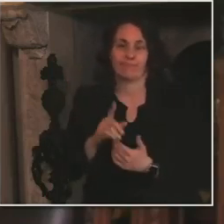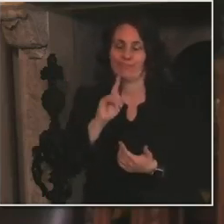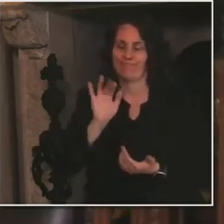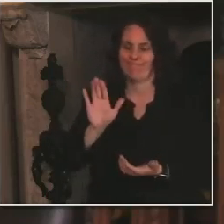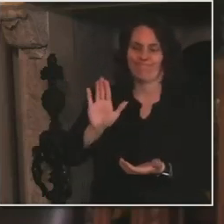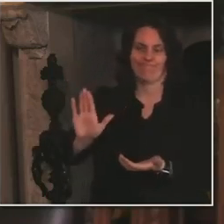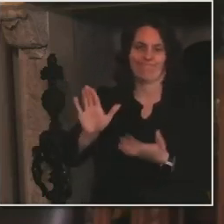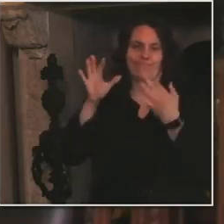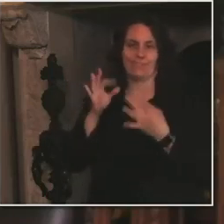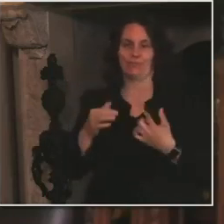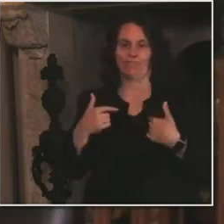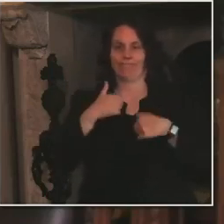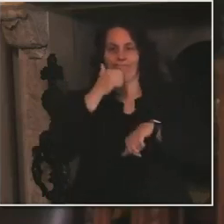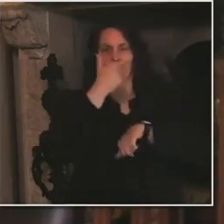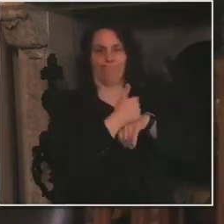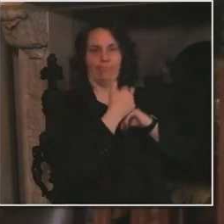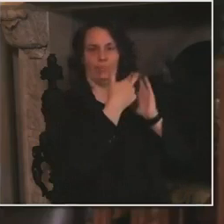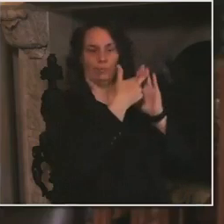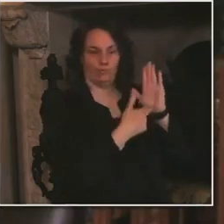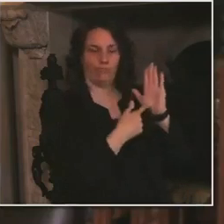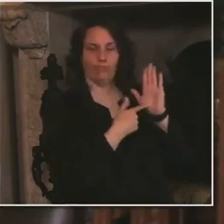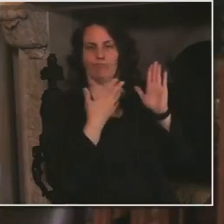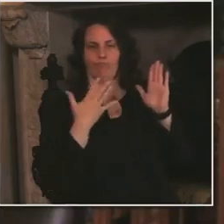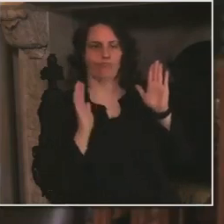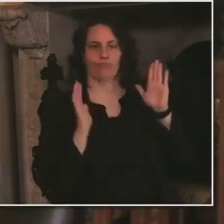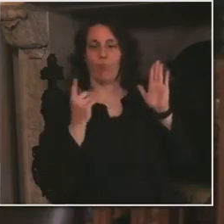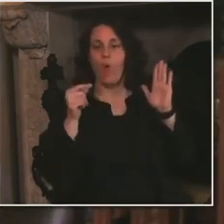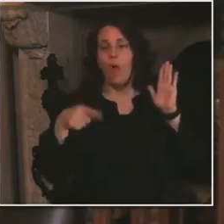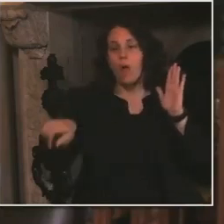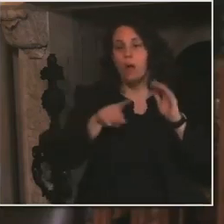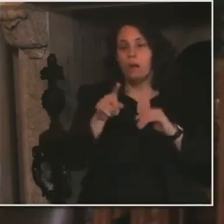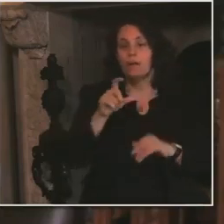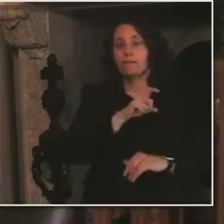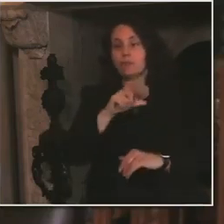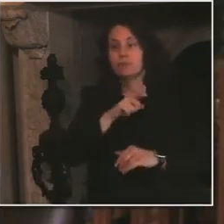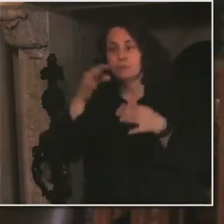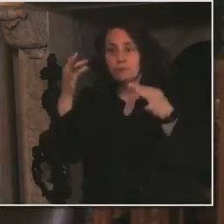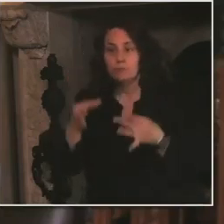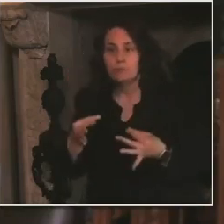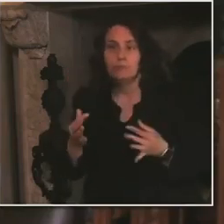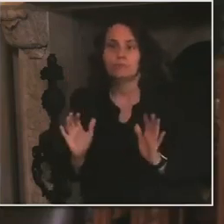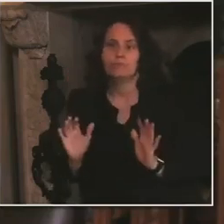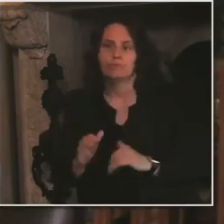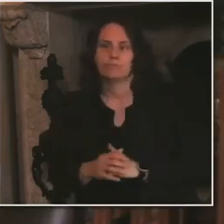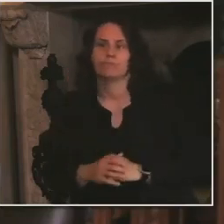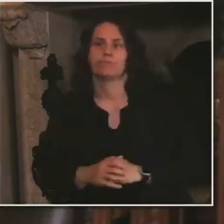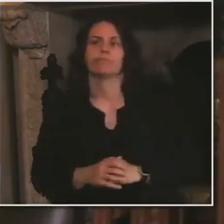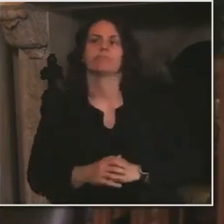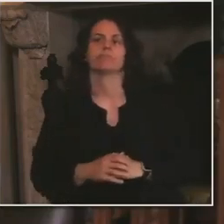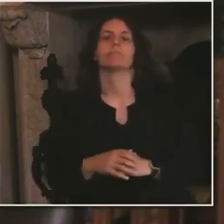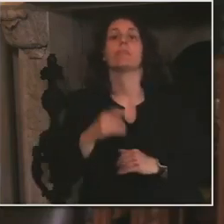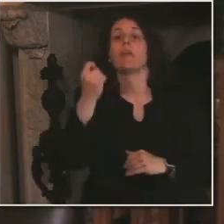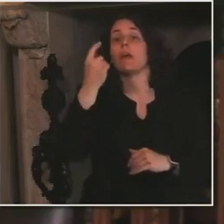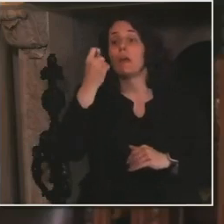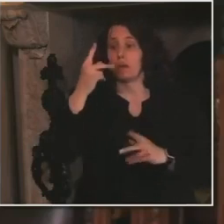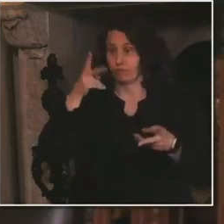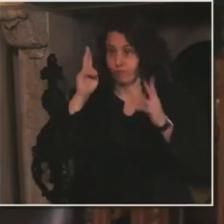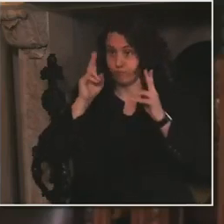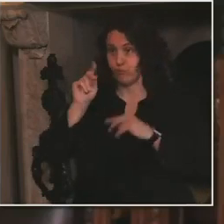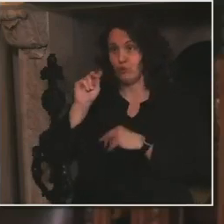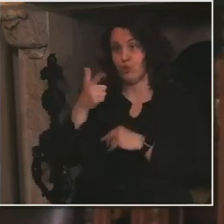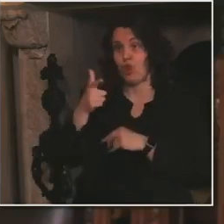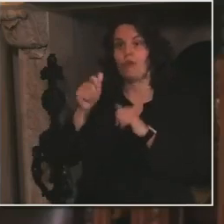look at the fact that, you know, soon dog groomers across the state will be allowed to open, and they'll have to make that decision on it. But